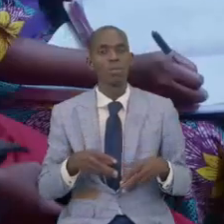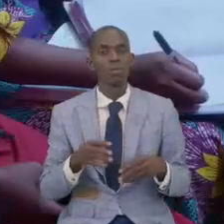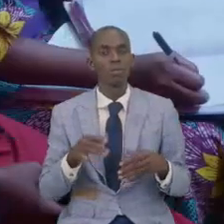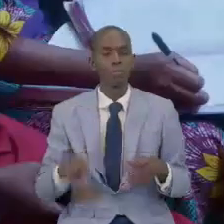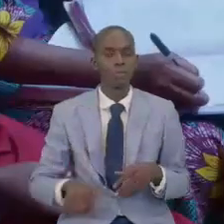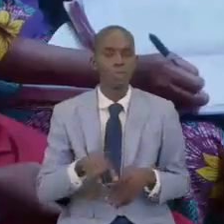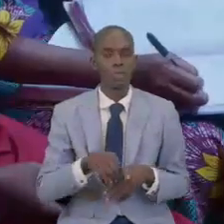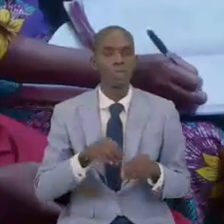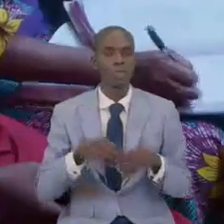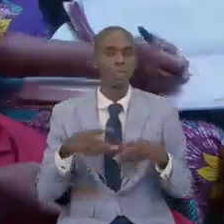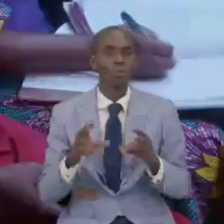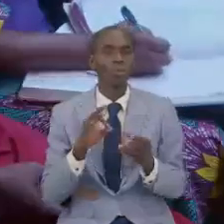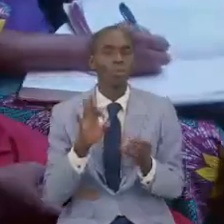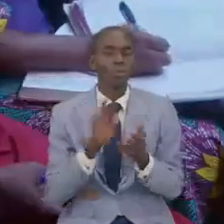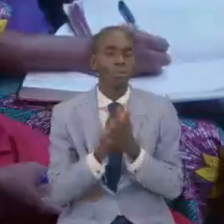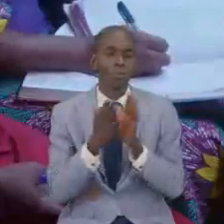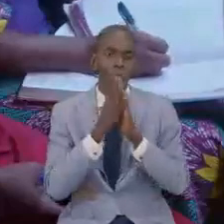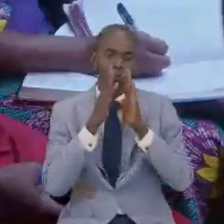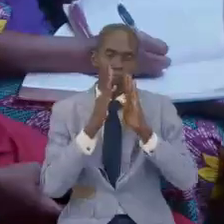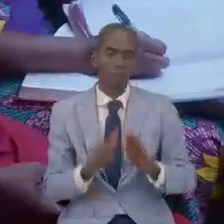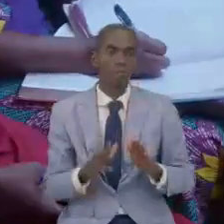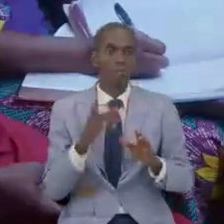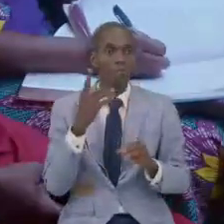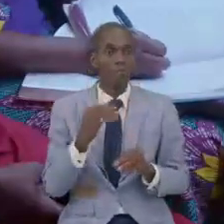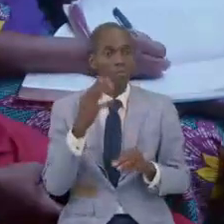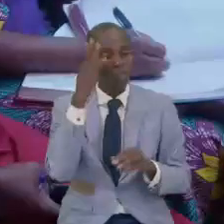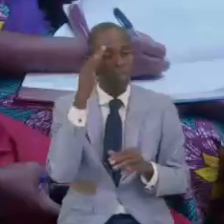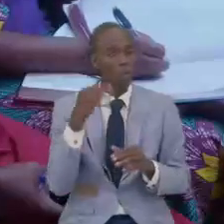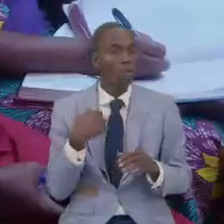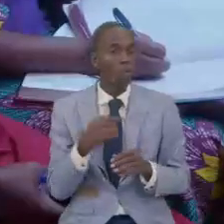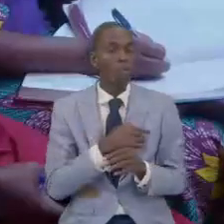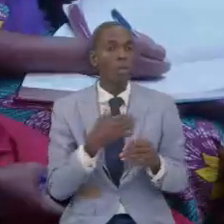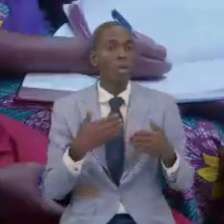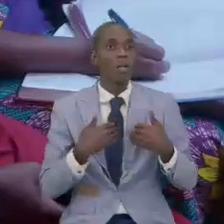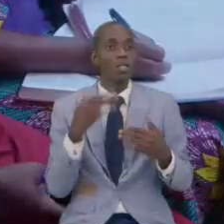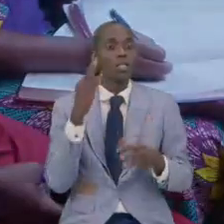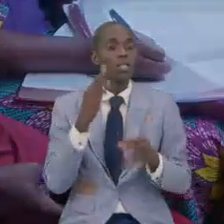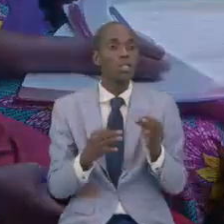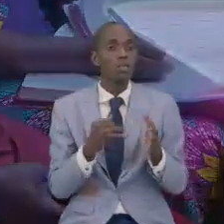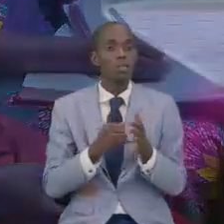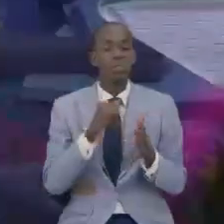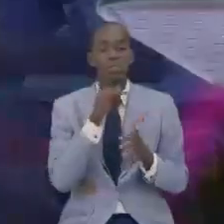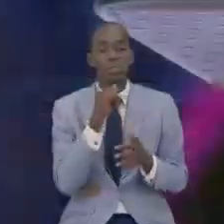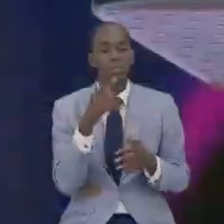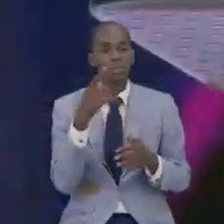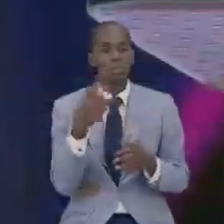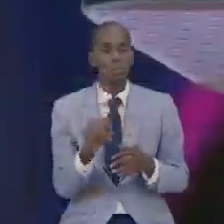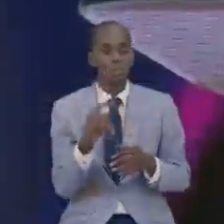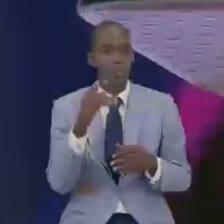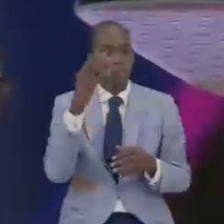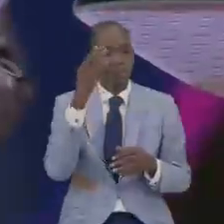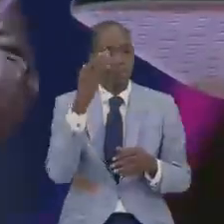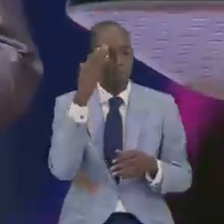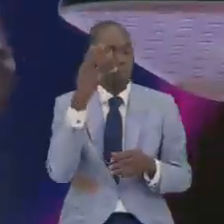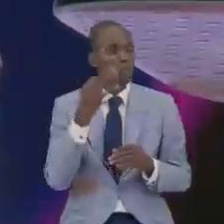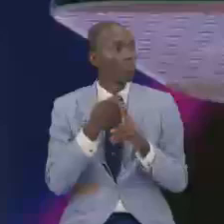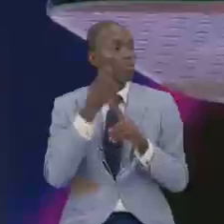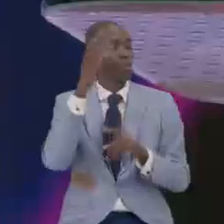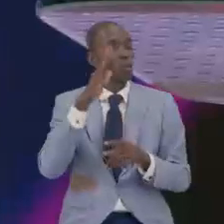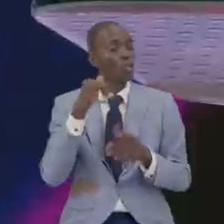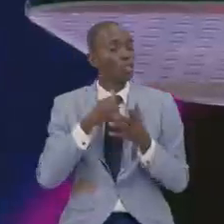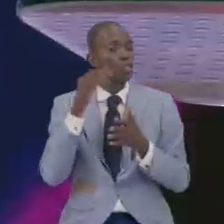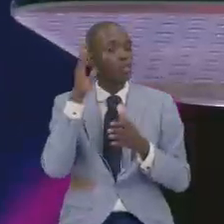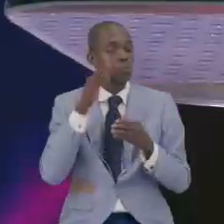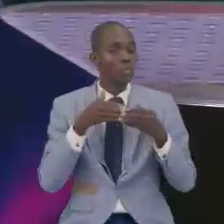To guide our feet, the knowledge we have, it is, if it is knowledge from God that we have, it will guide